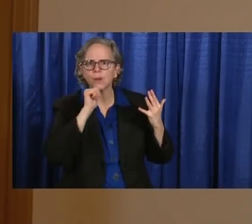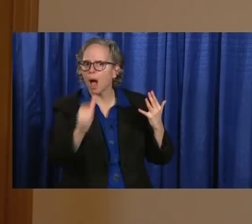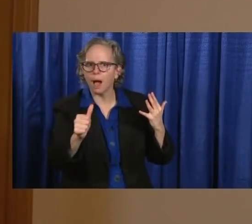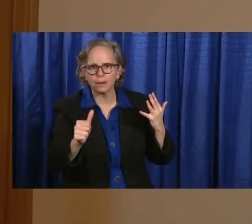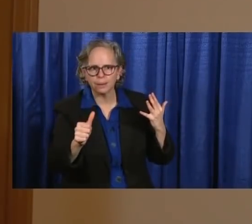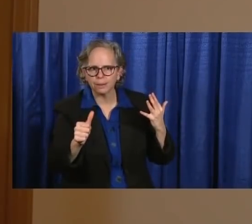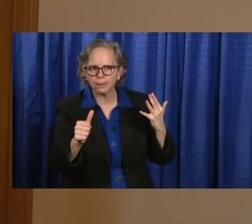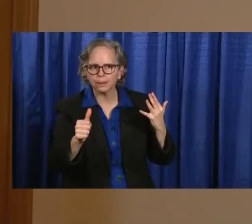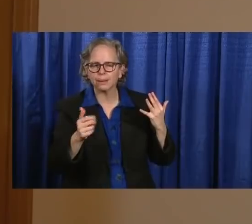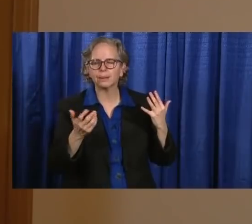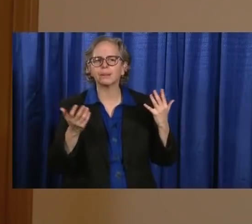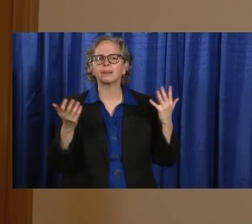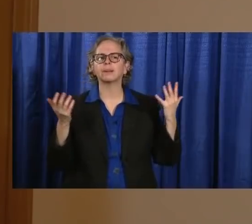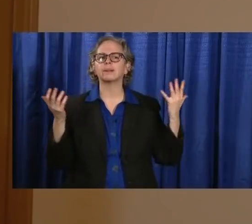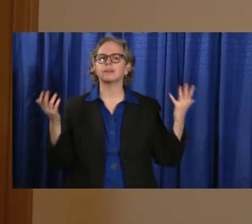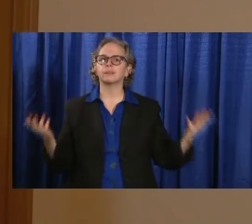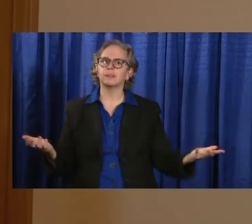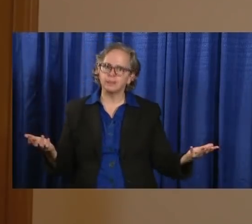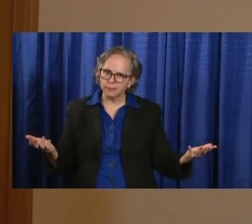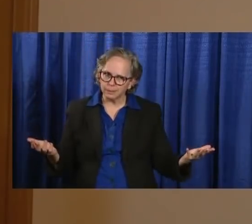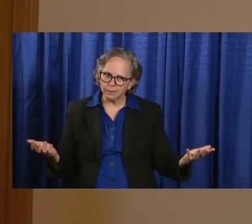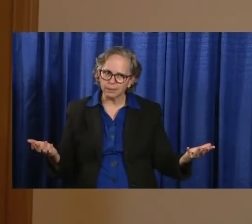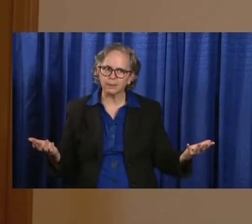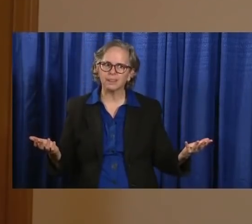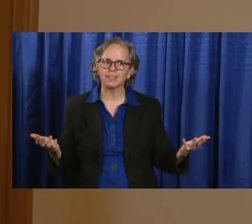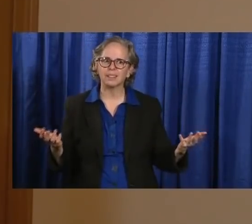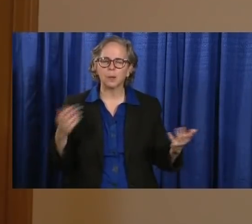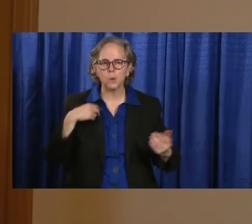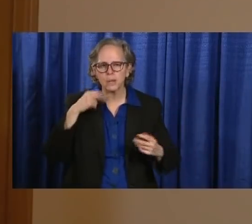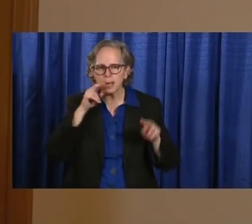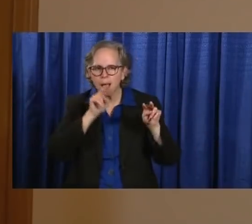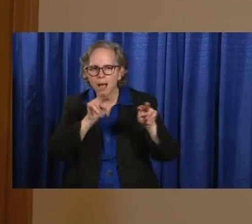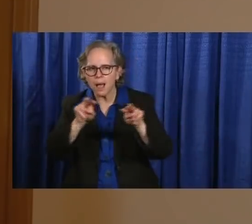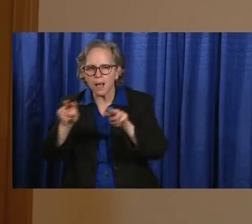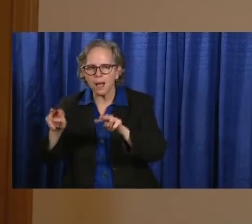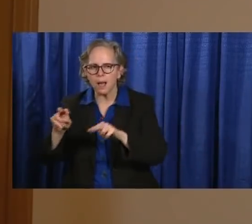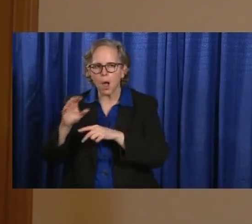We're looking at COVID suspect and COVID positive